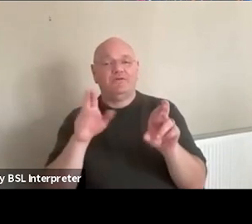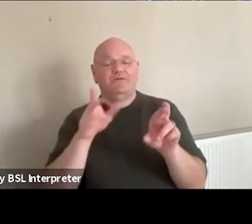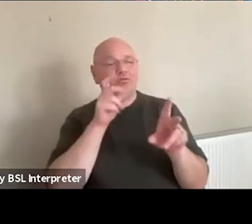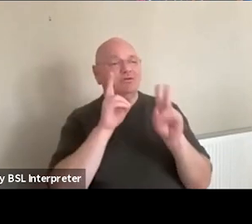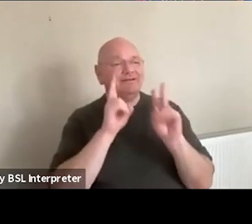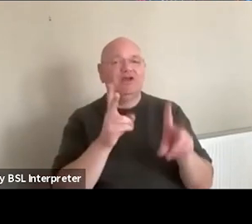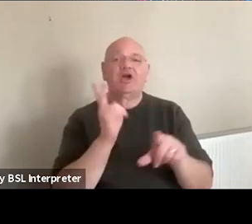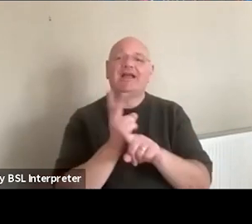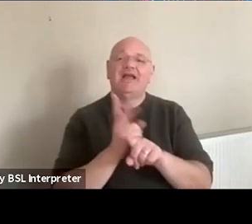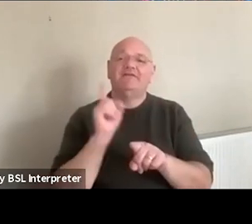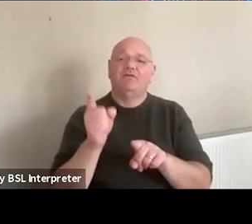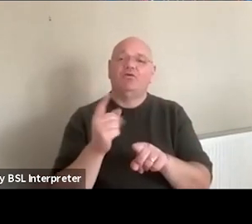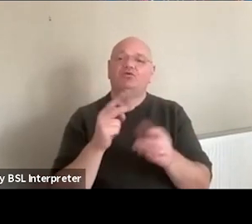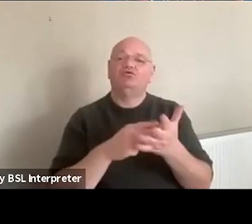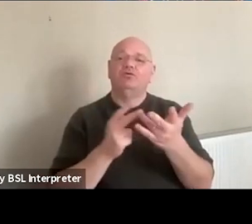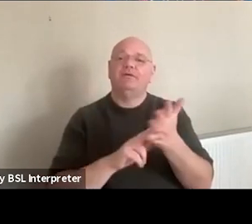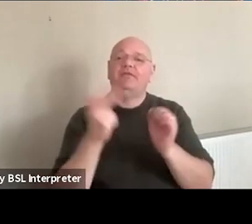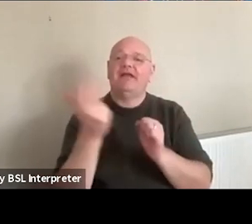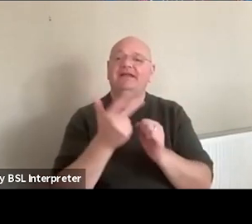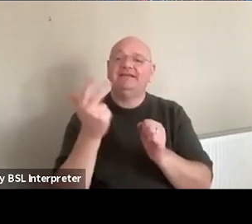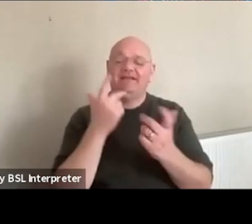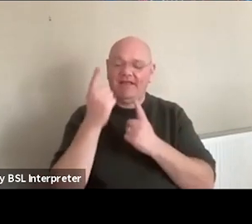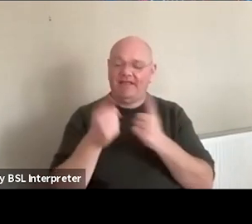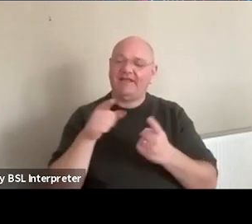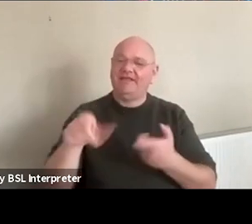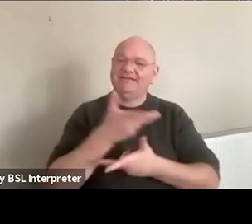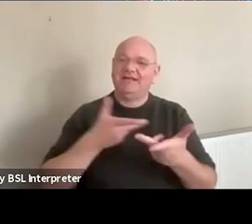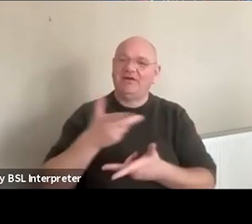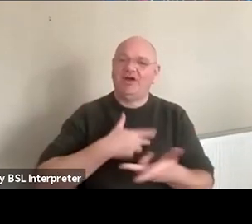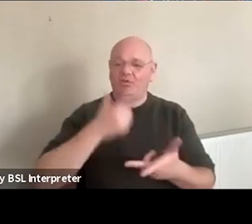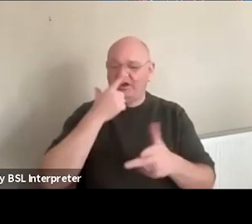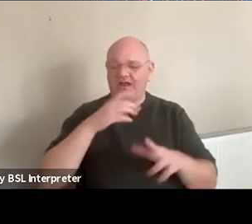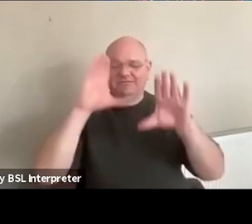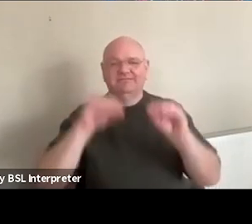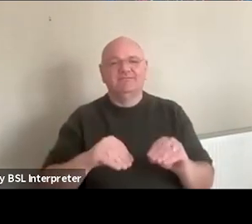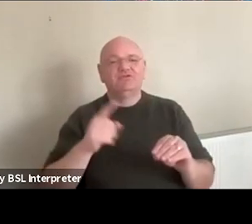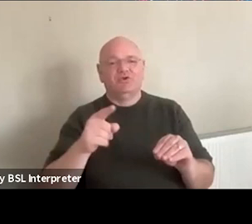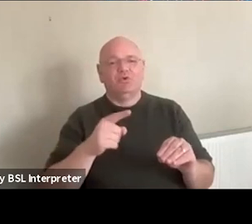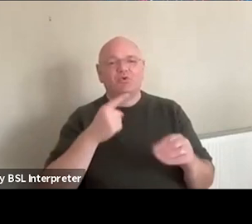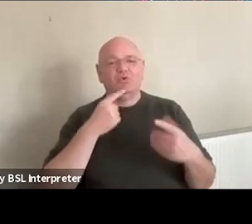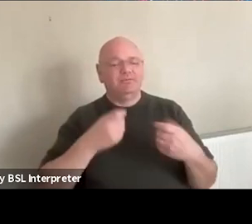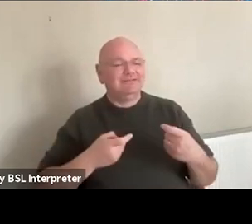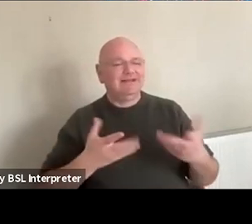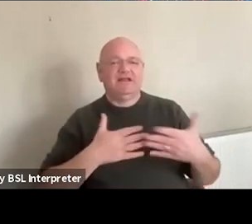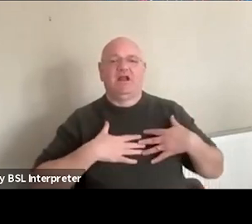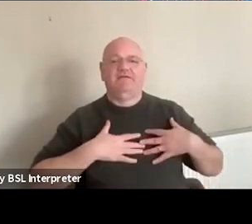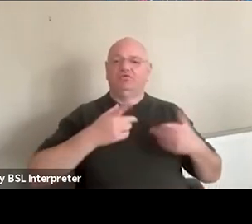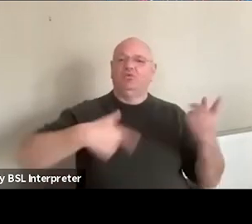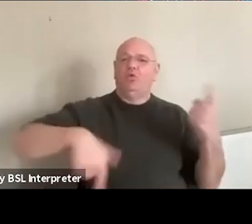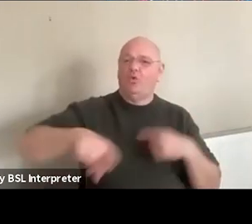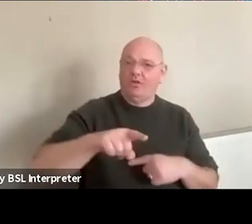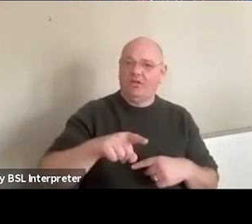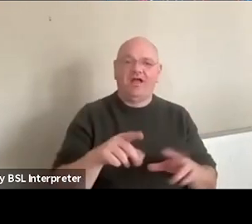and otherwise, I guess, you know, we can bring this to an end, sending you all off with love, hoping that you, I was going to say, arrive at